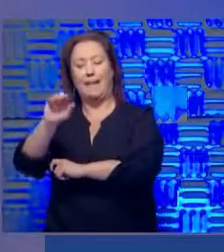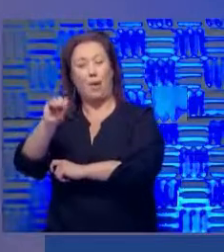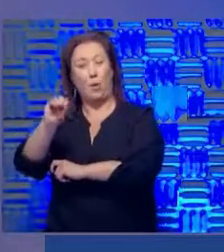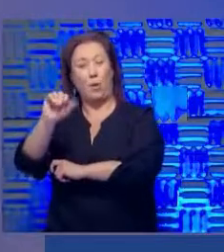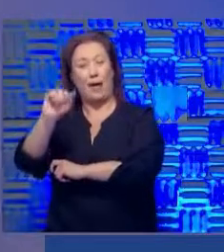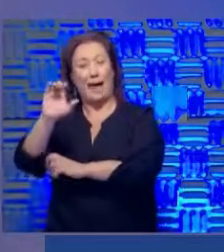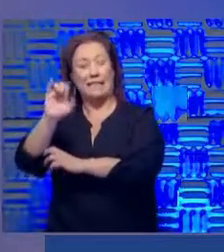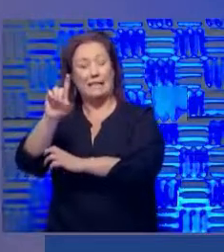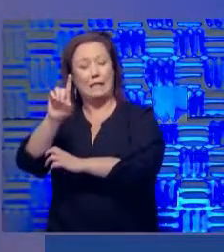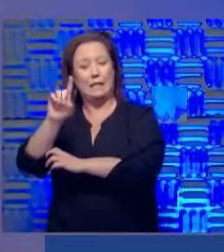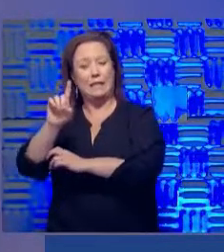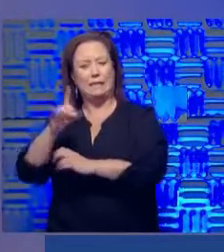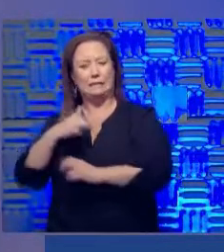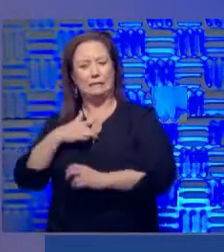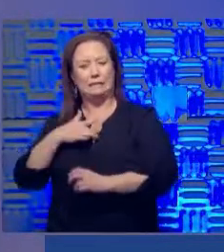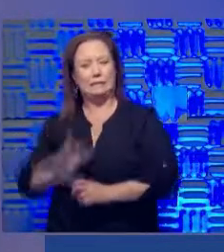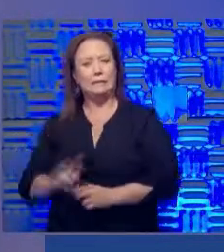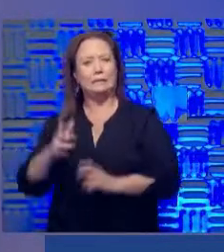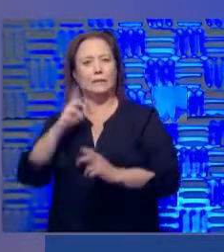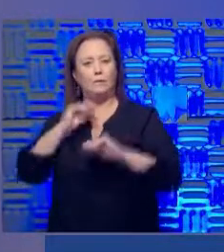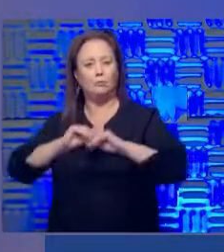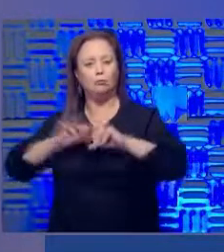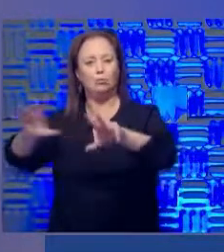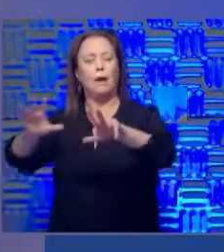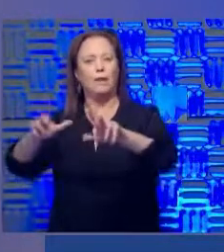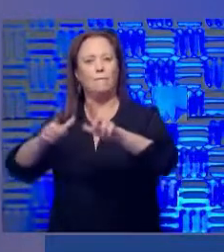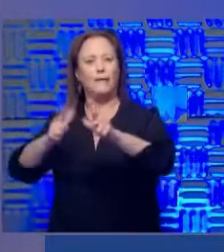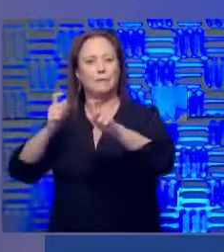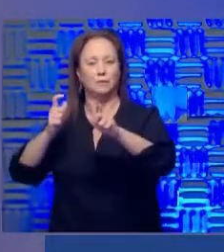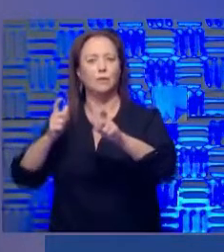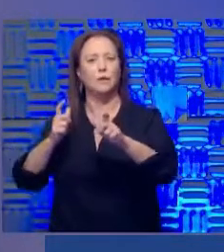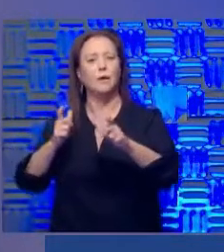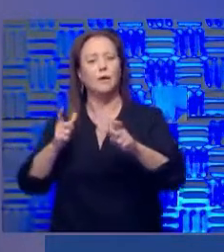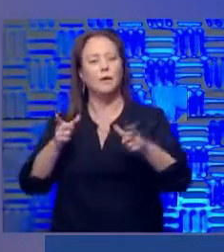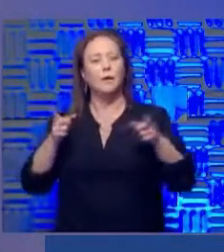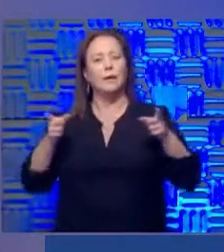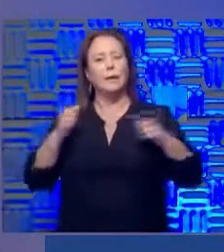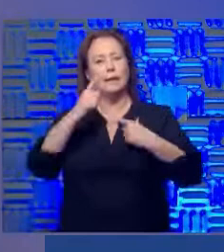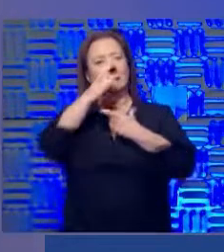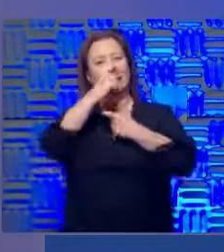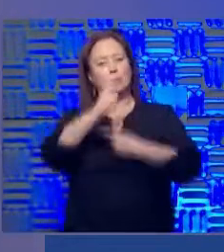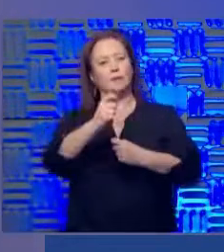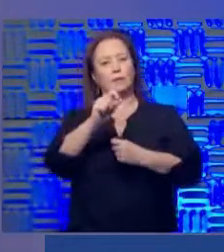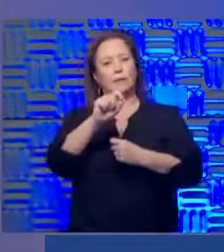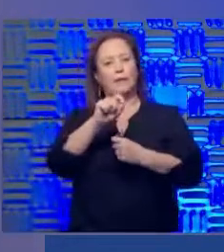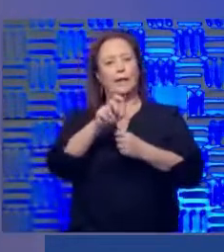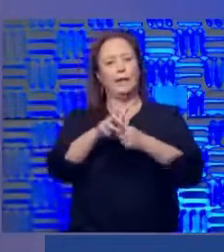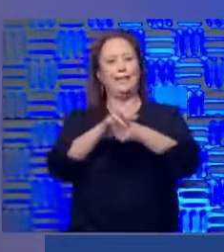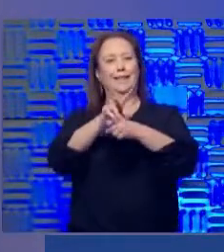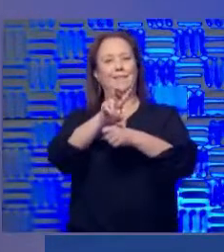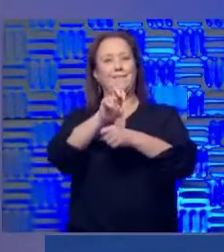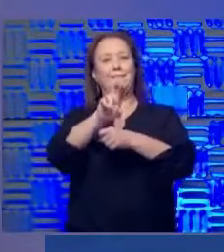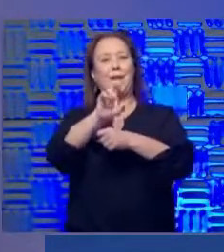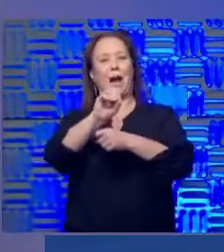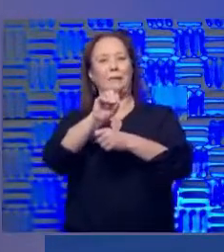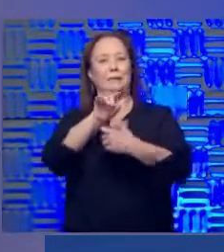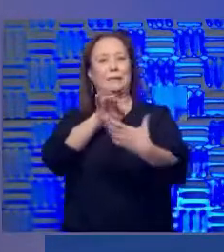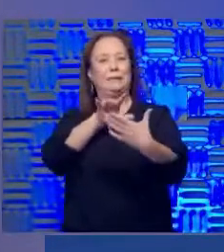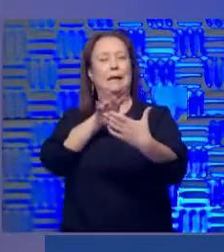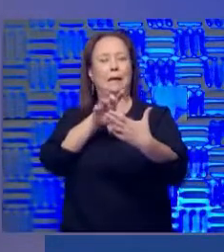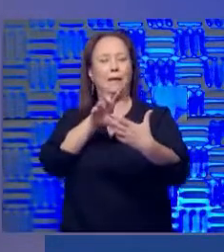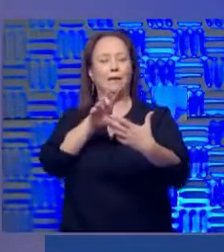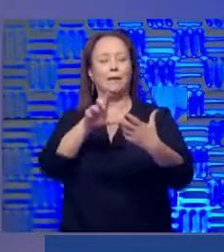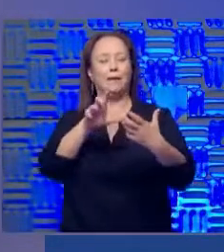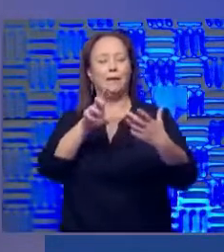more hyper-contagious or more virulent. So I think it's interesting the way the virology is going, but we need to continue